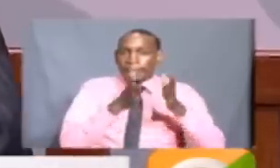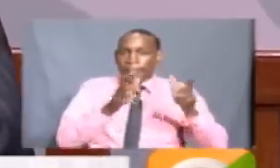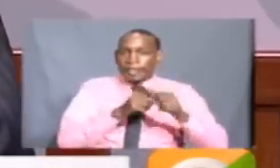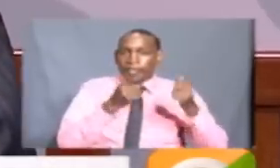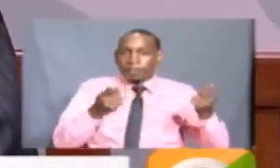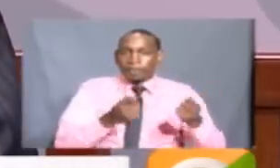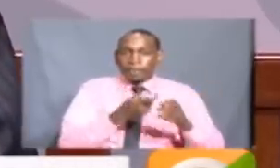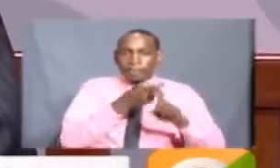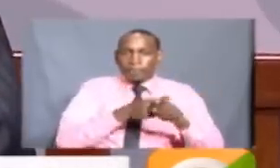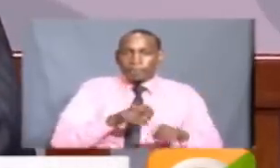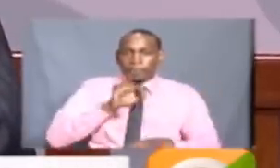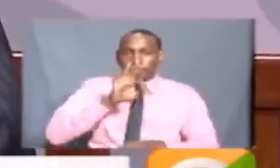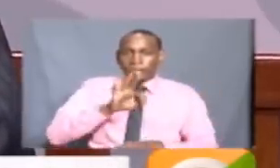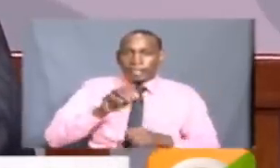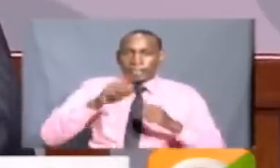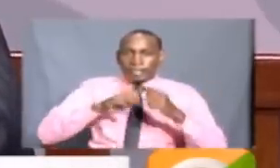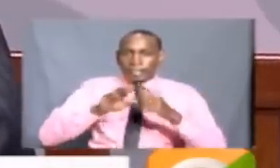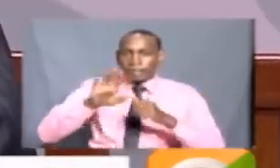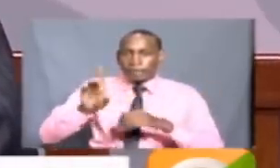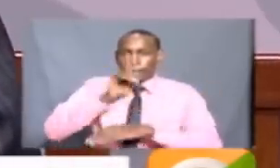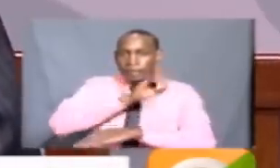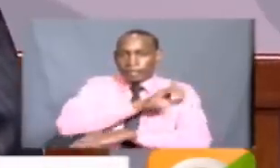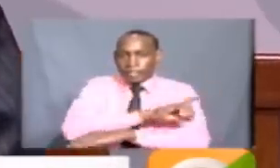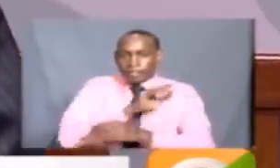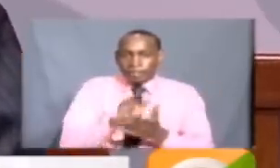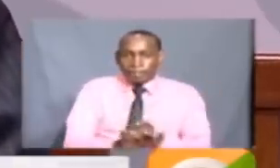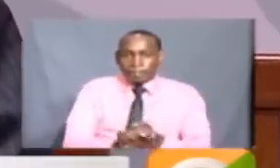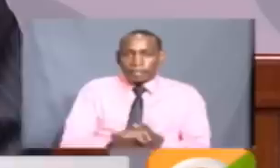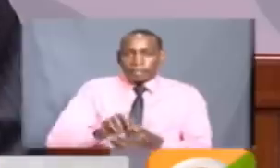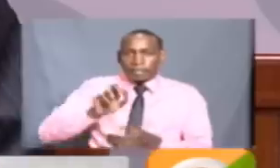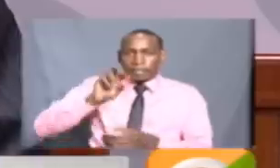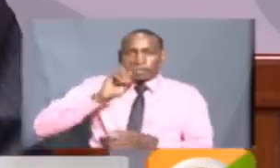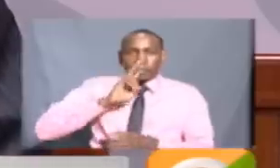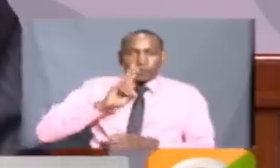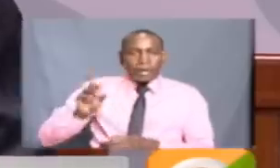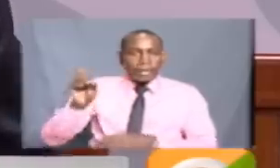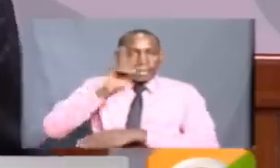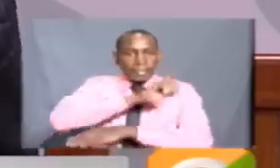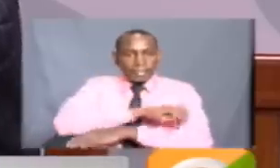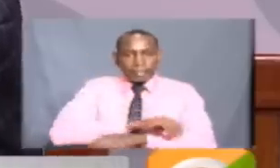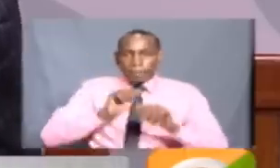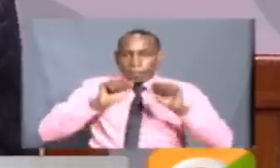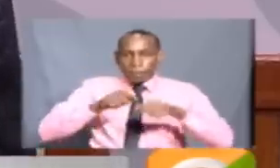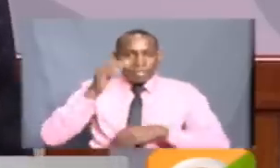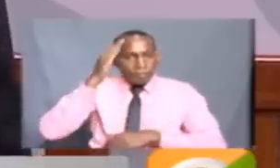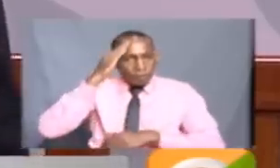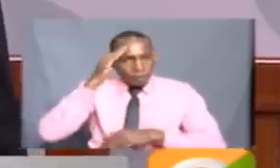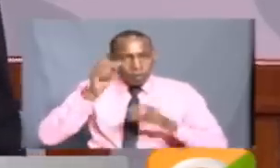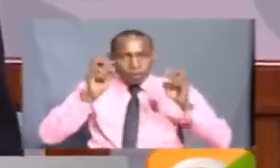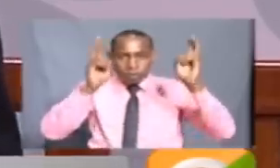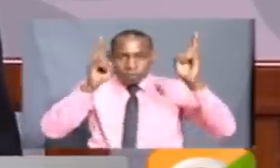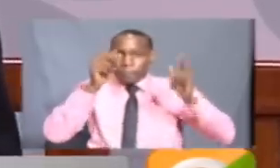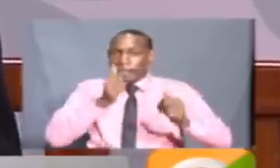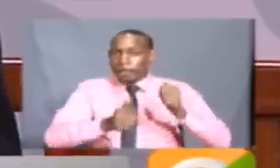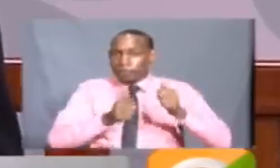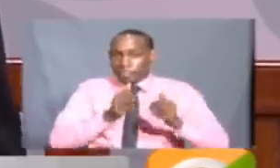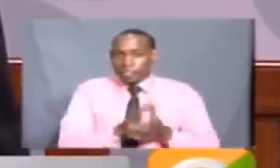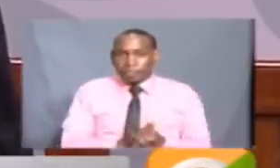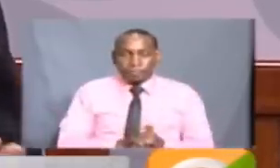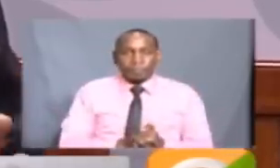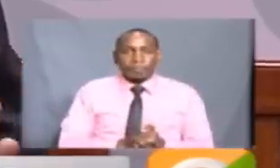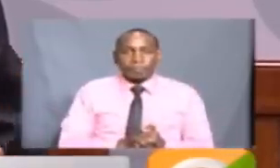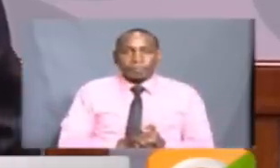of the 365 days, on 200 days, you can predict what the headline is going to be,